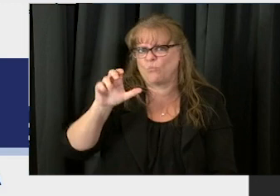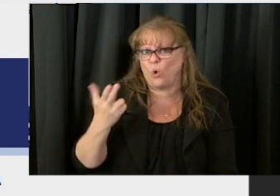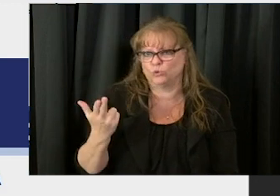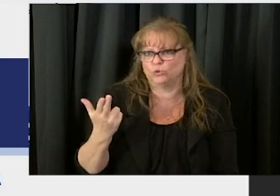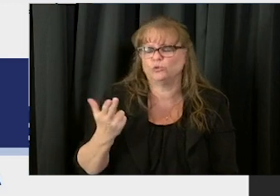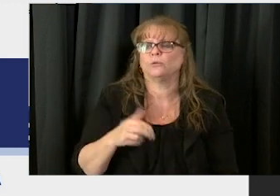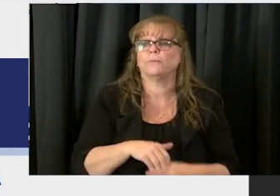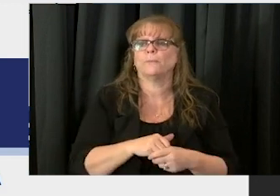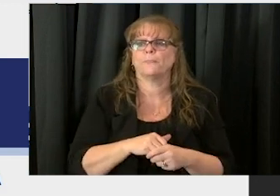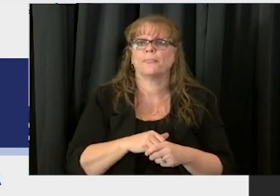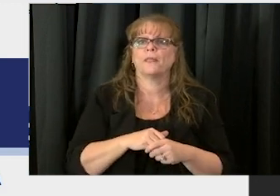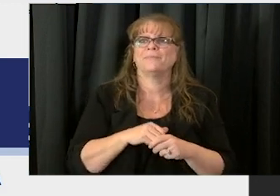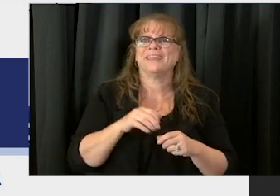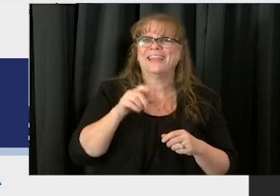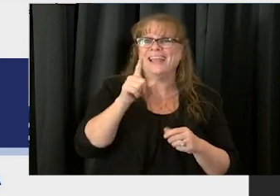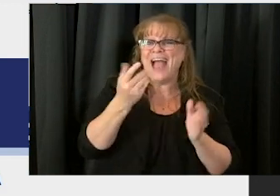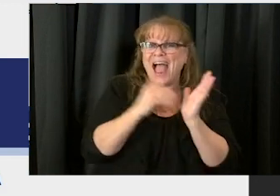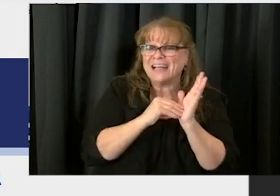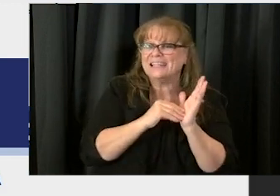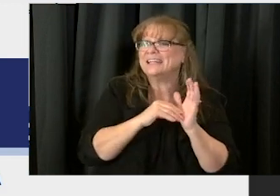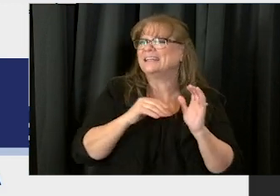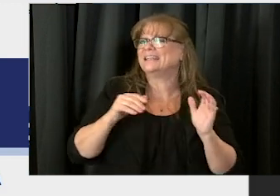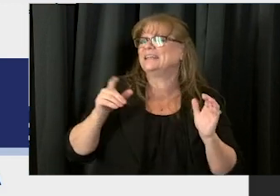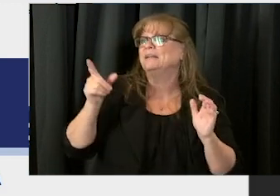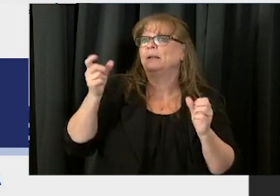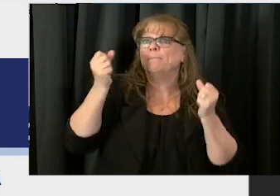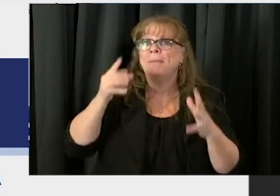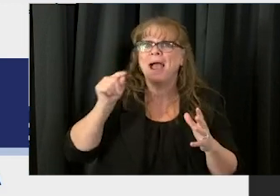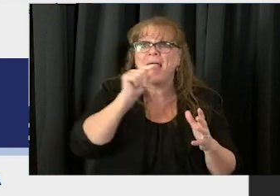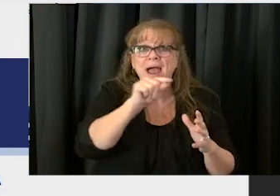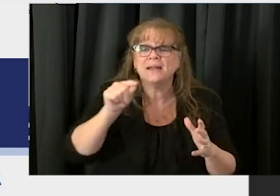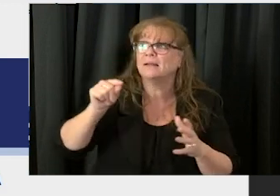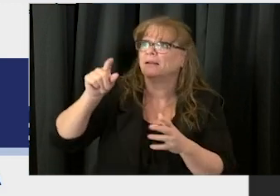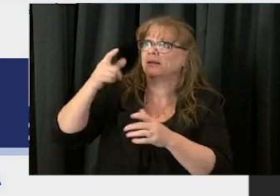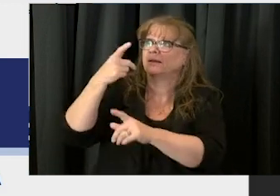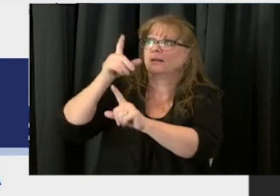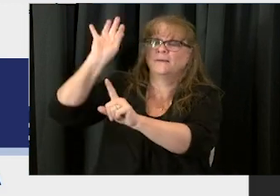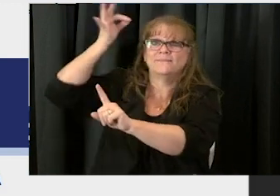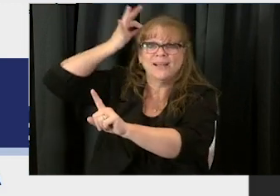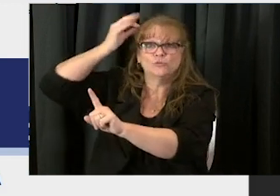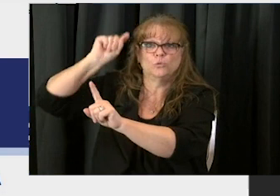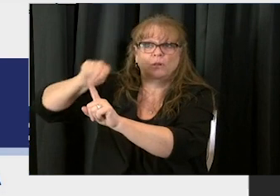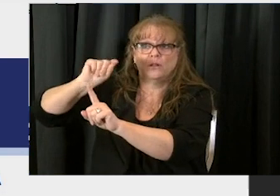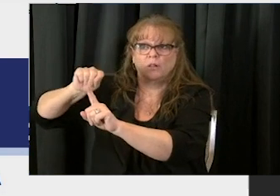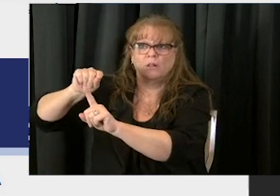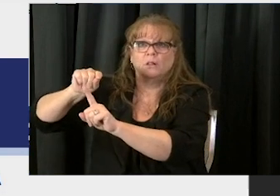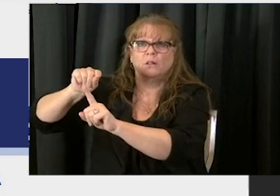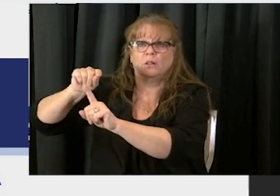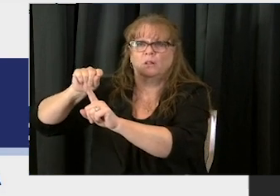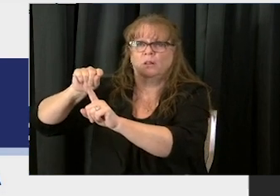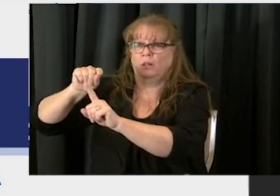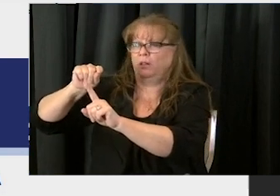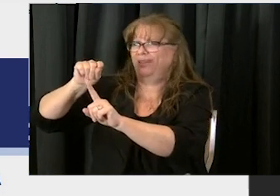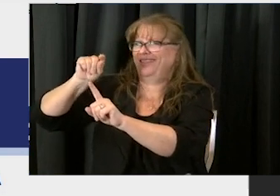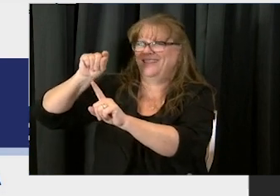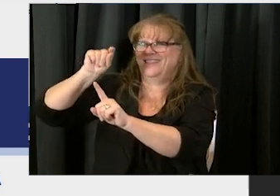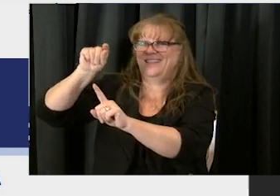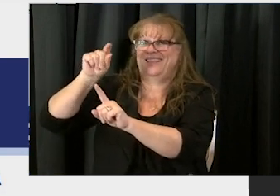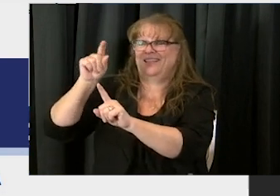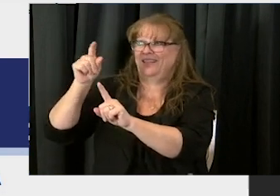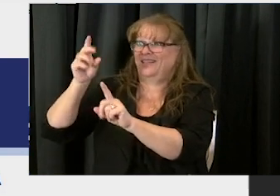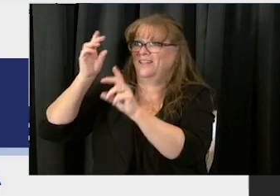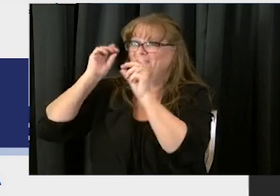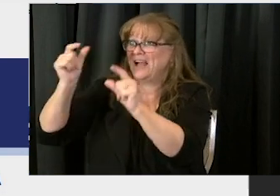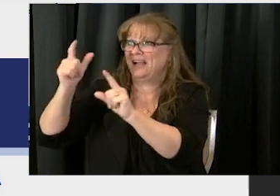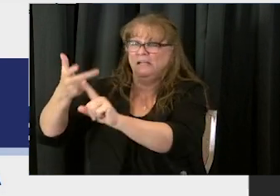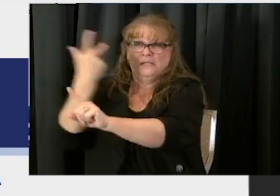federal supply means that not everyone will get it right away, with every dose administered, of course, we all feel a little safer. But